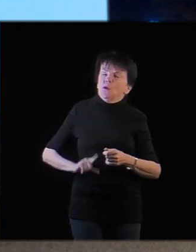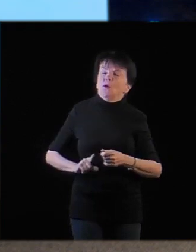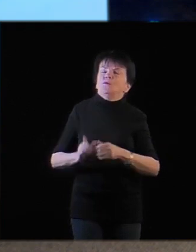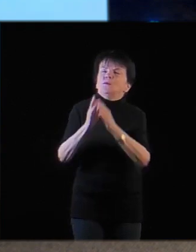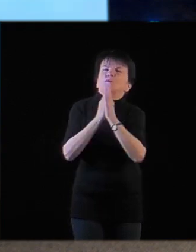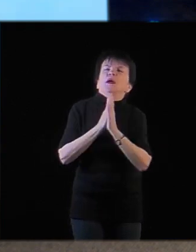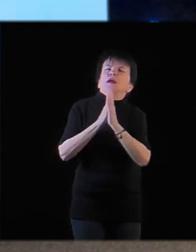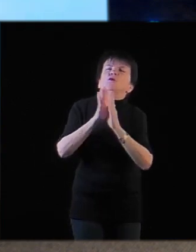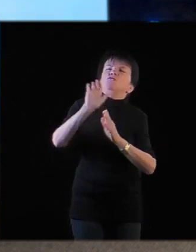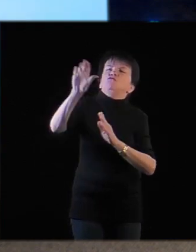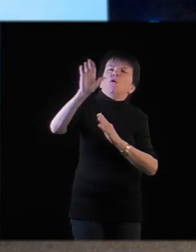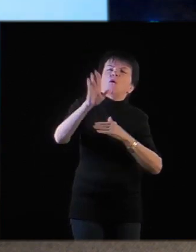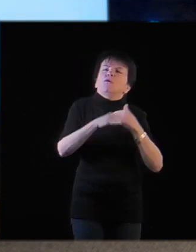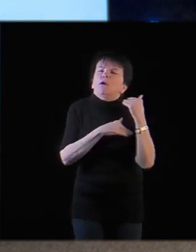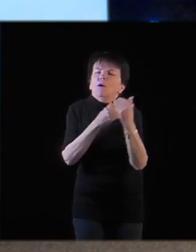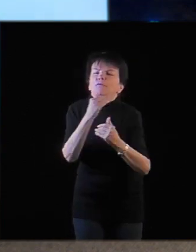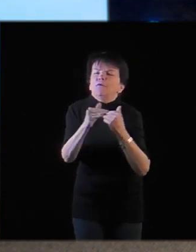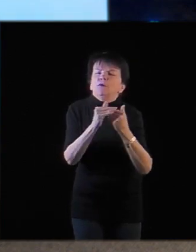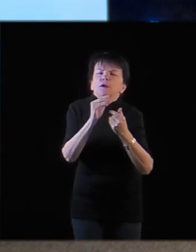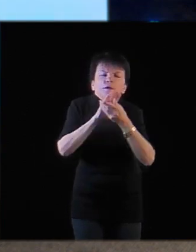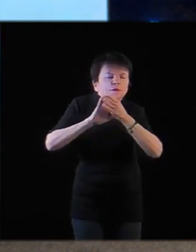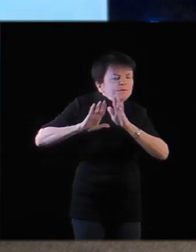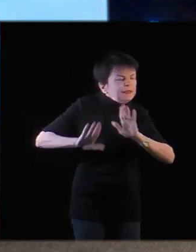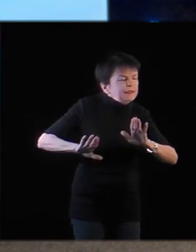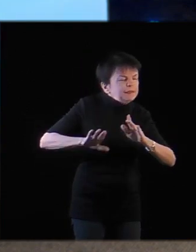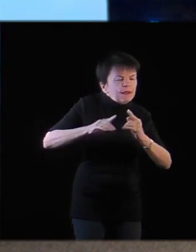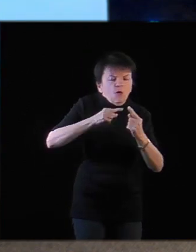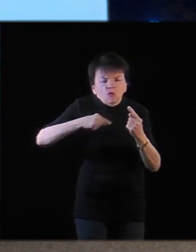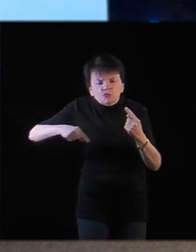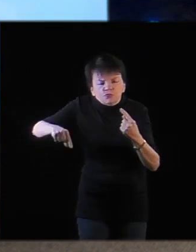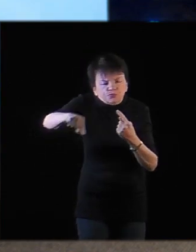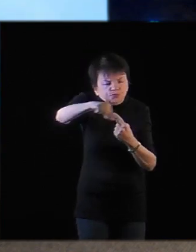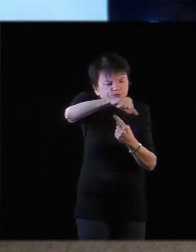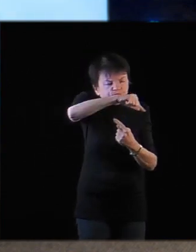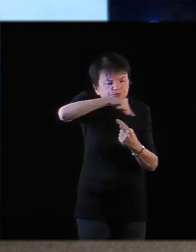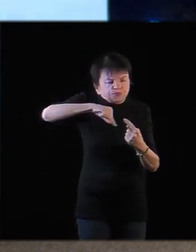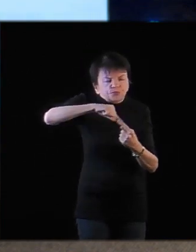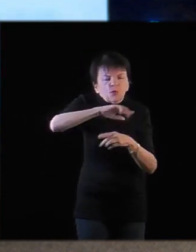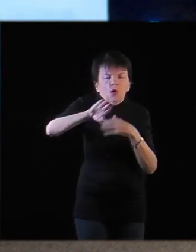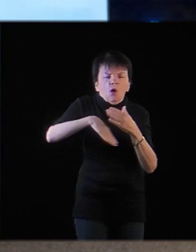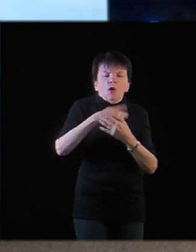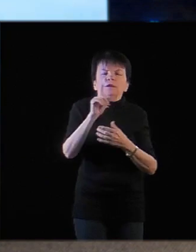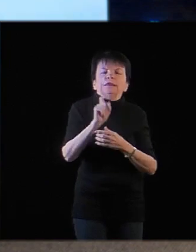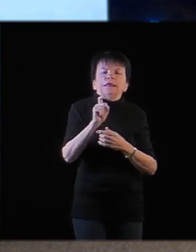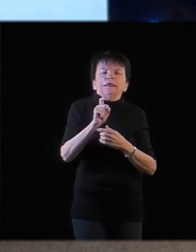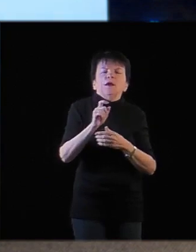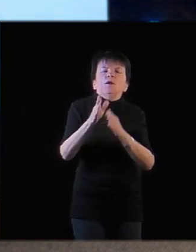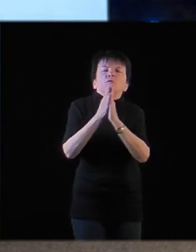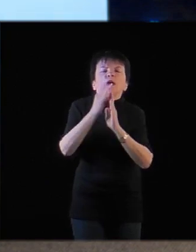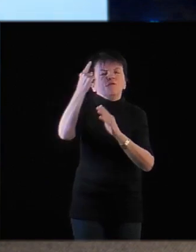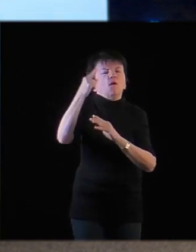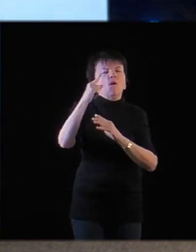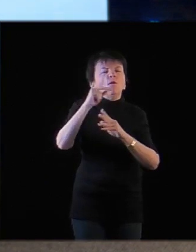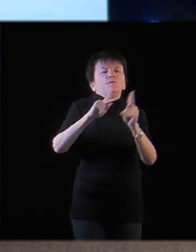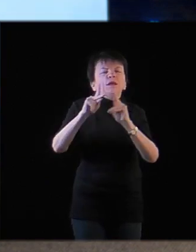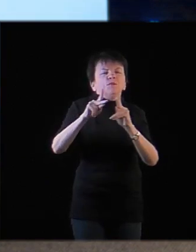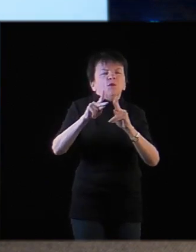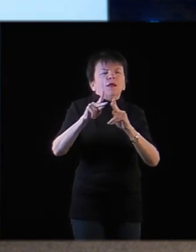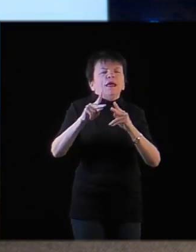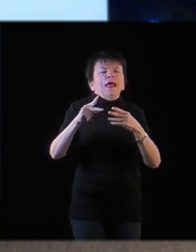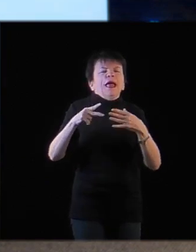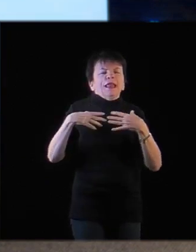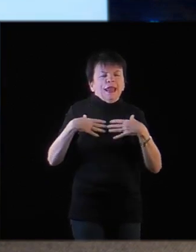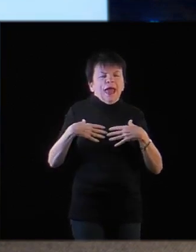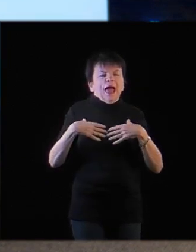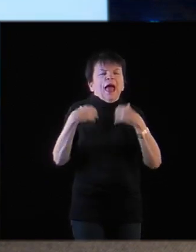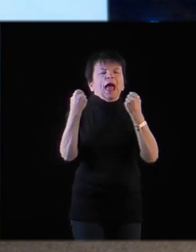would surround the families in need. God, I pray for those on the front lines of the healthcare department. God, you know what